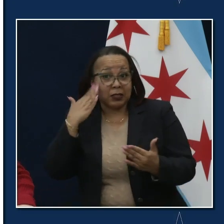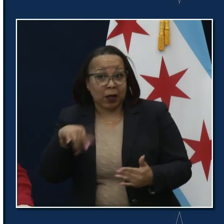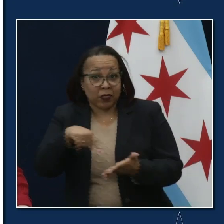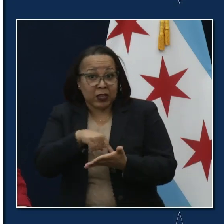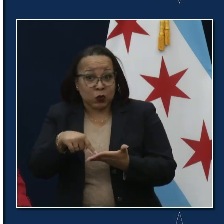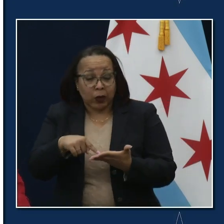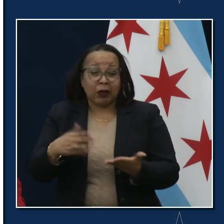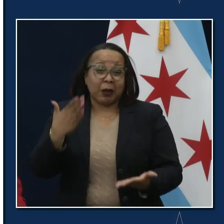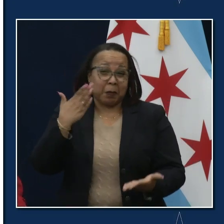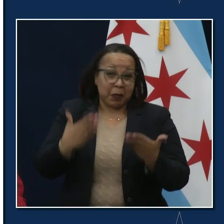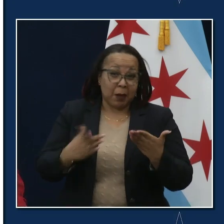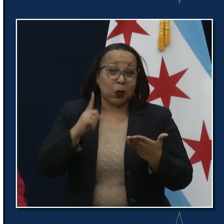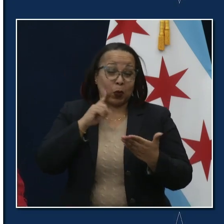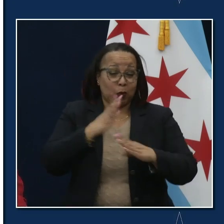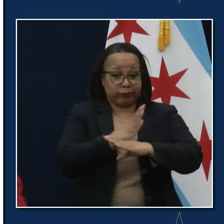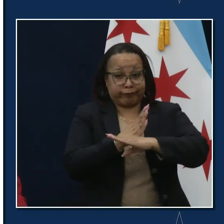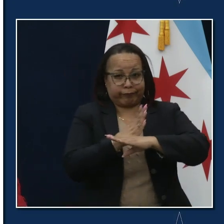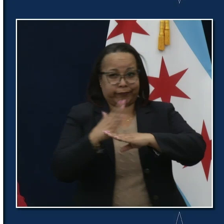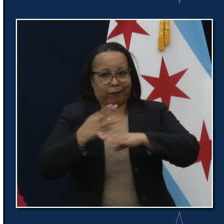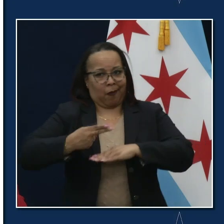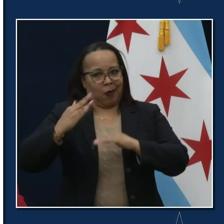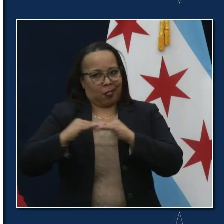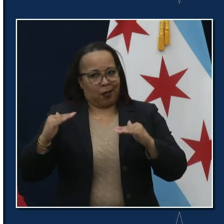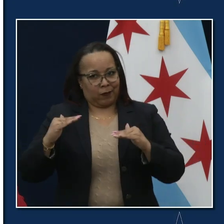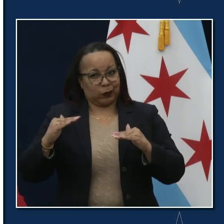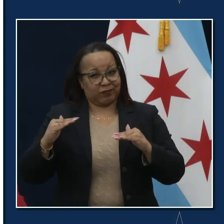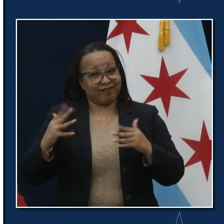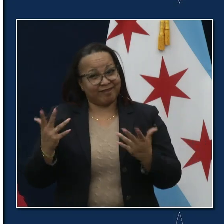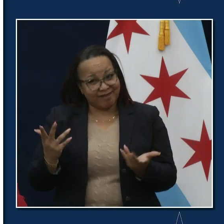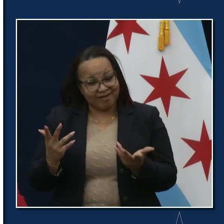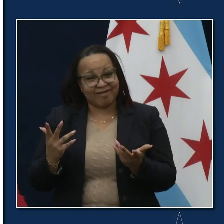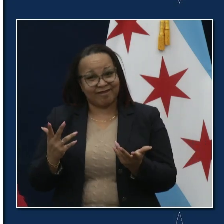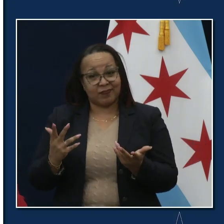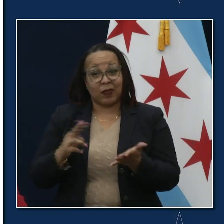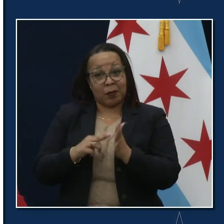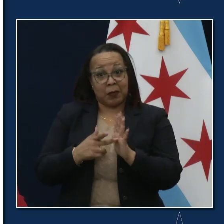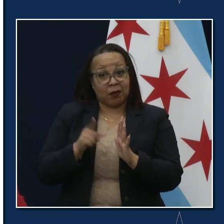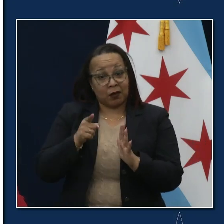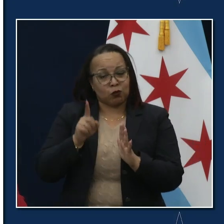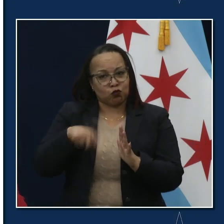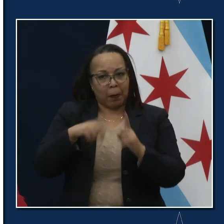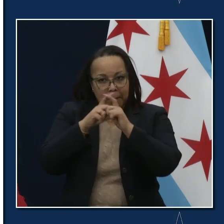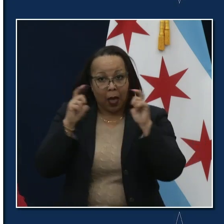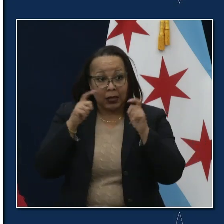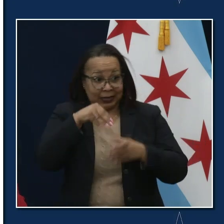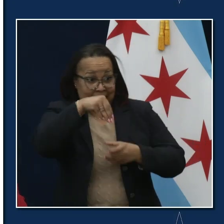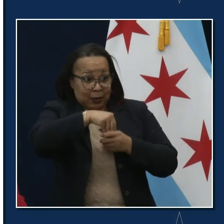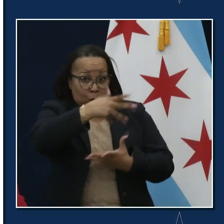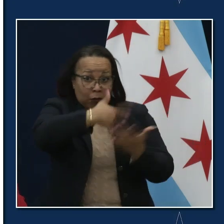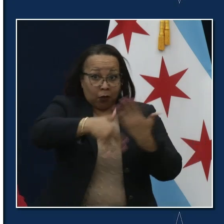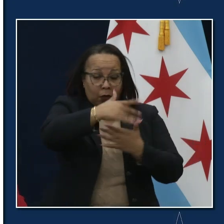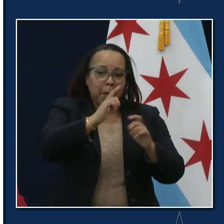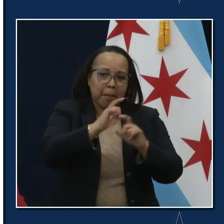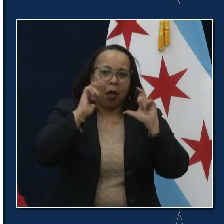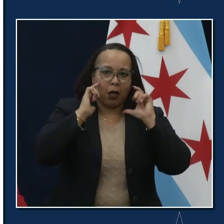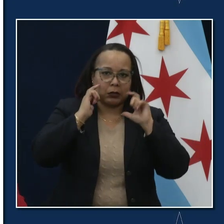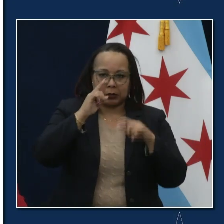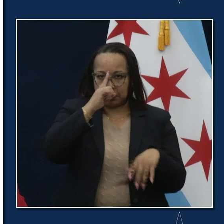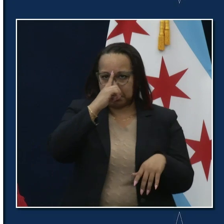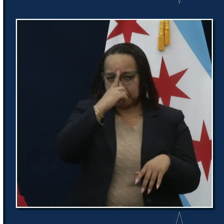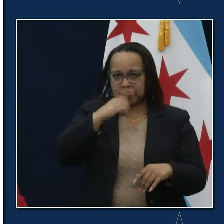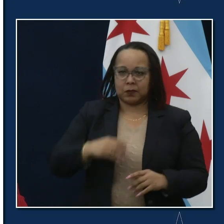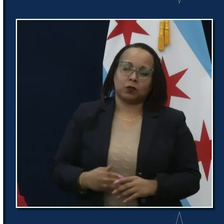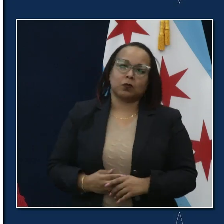we probably will move into high. And as you heard, you should put your mask on in indoor settings if and when that